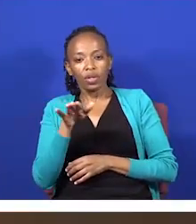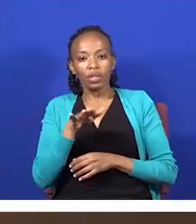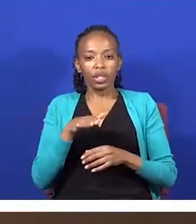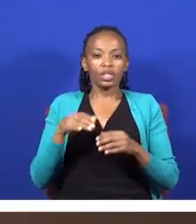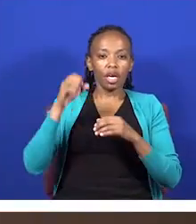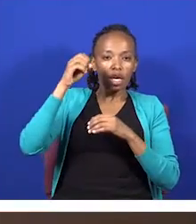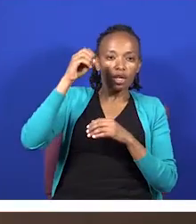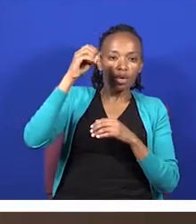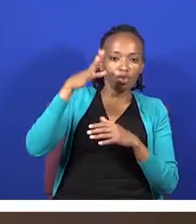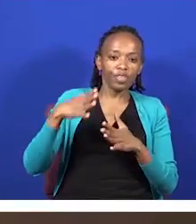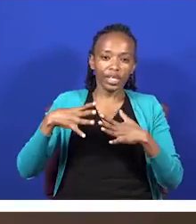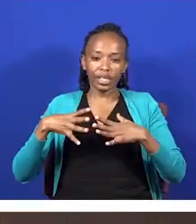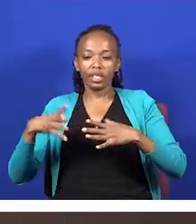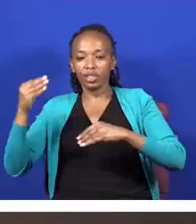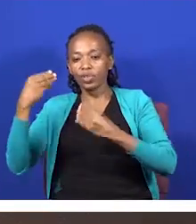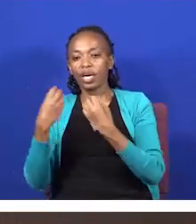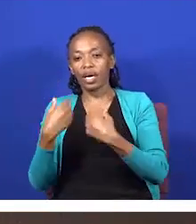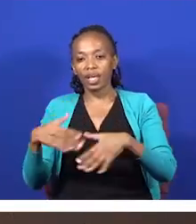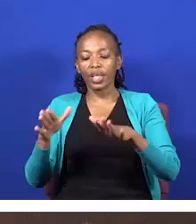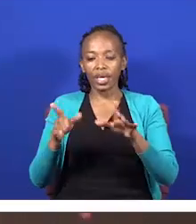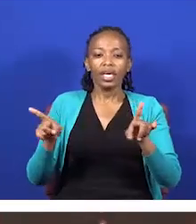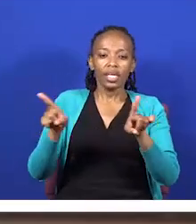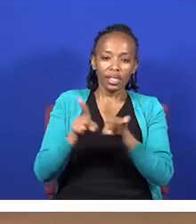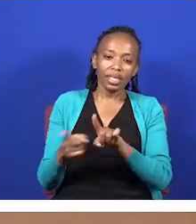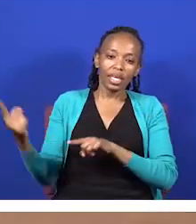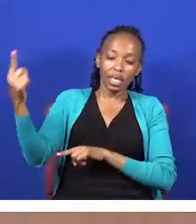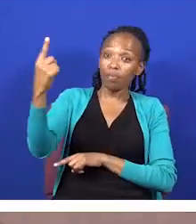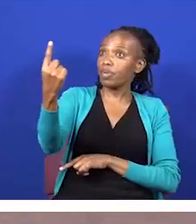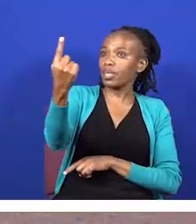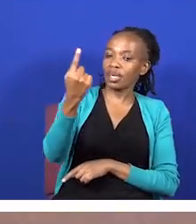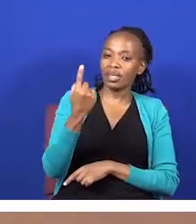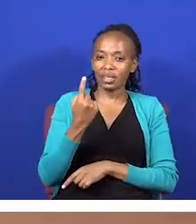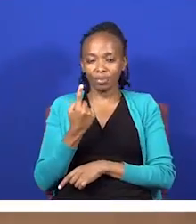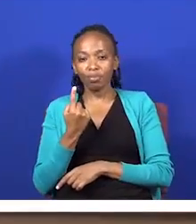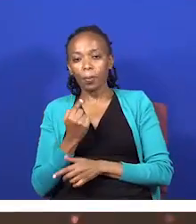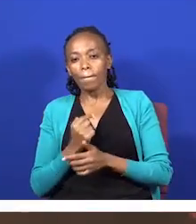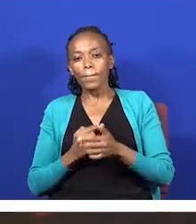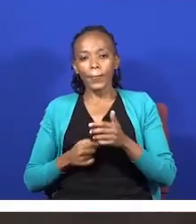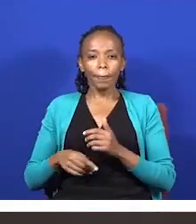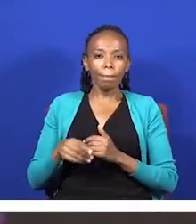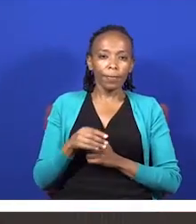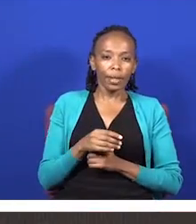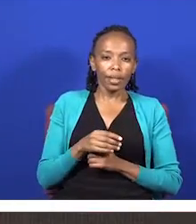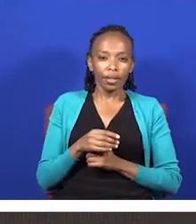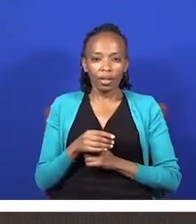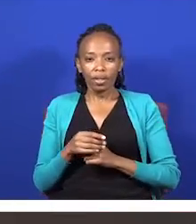As the shadows fade into nothing, as the day appears. Come on, lift your voice